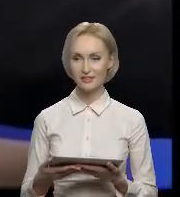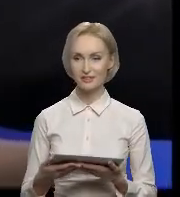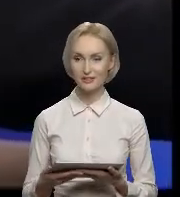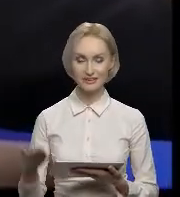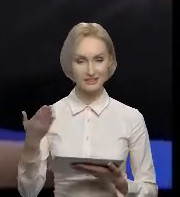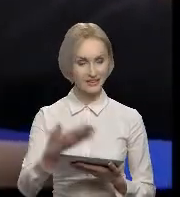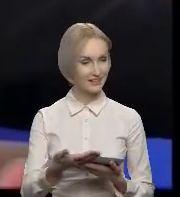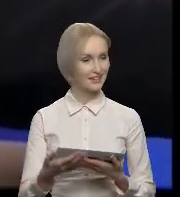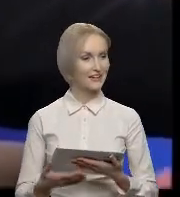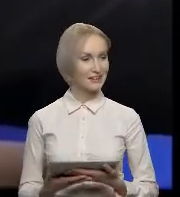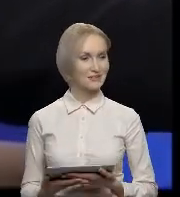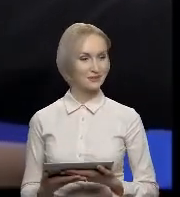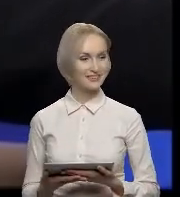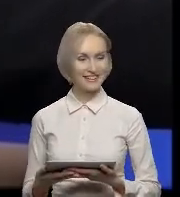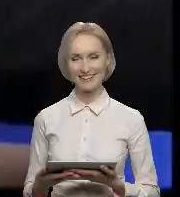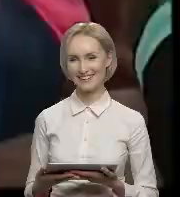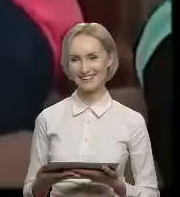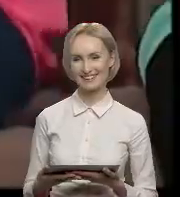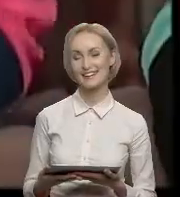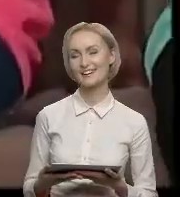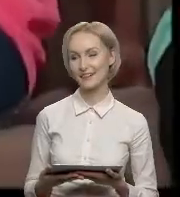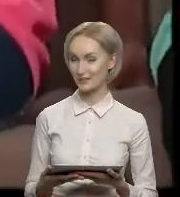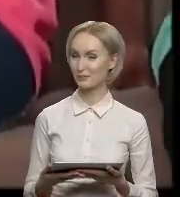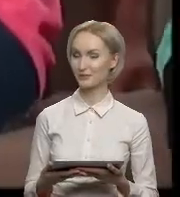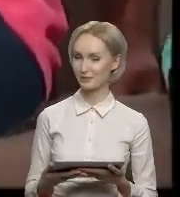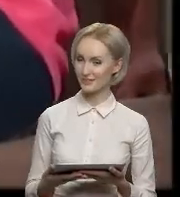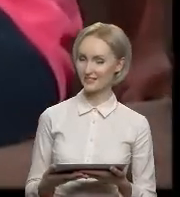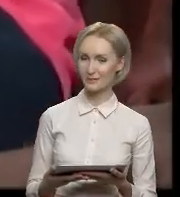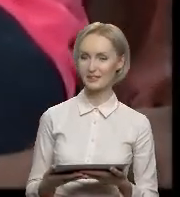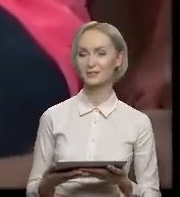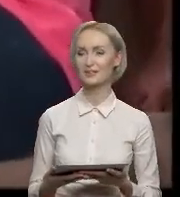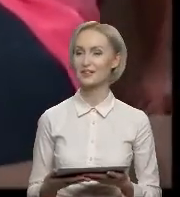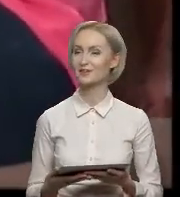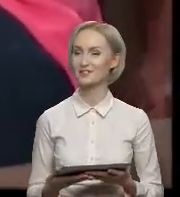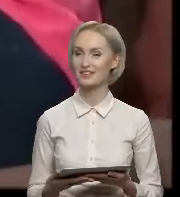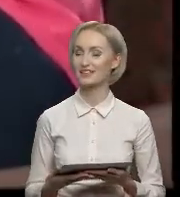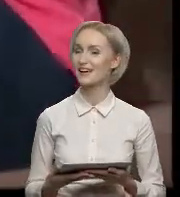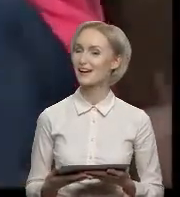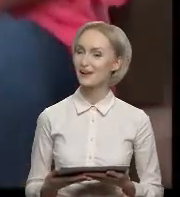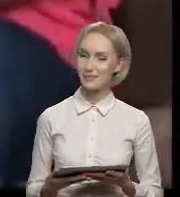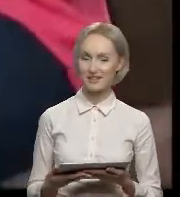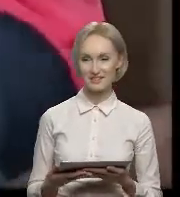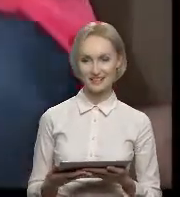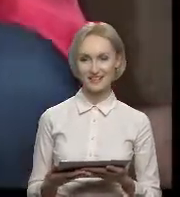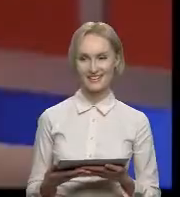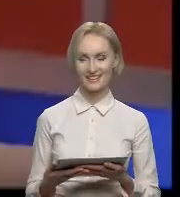Jamar, what will you now do because you are the baby daddy? Same thing that I bear the baby in.